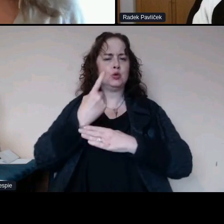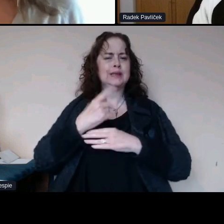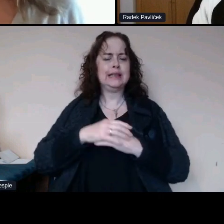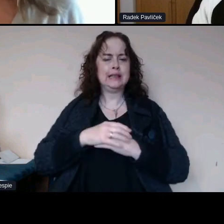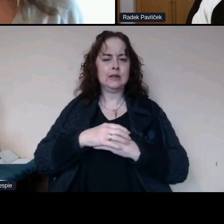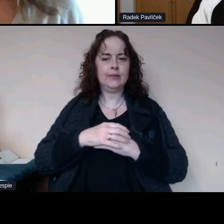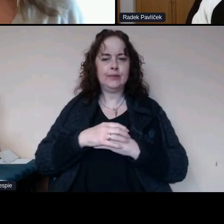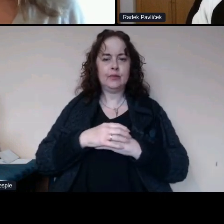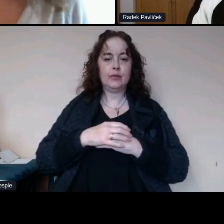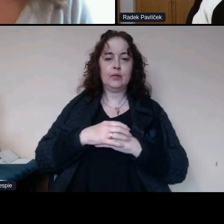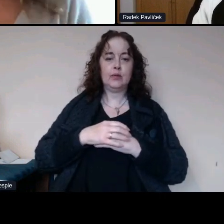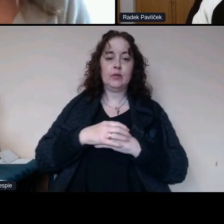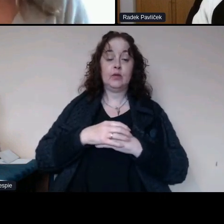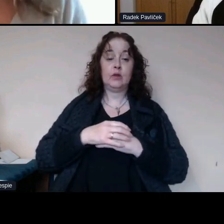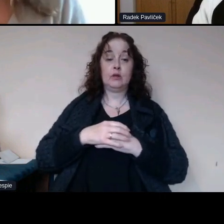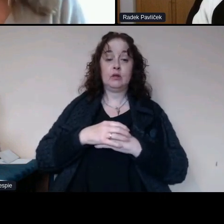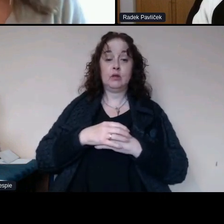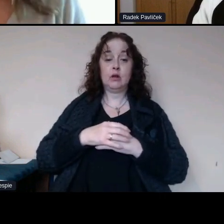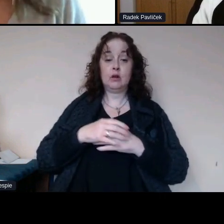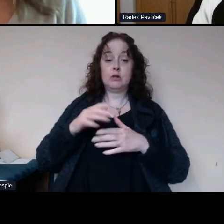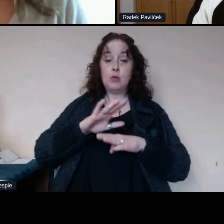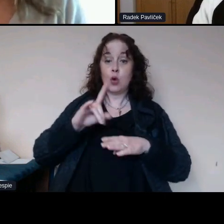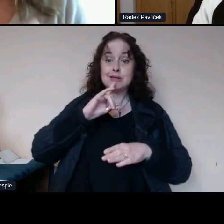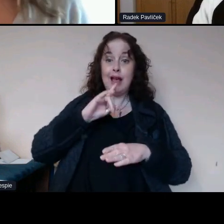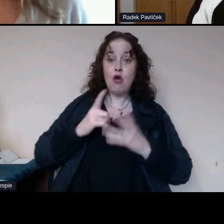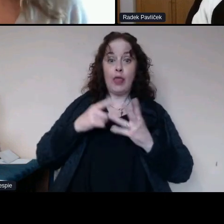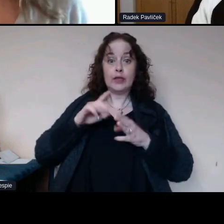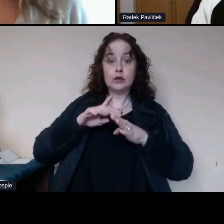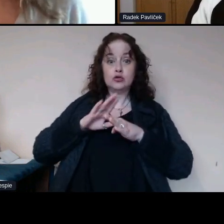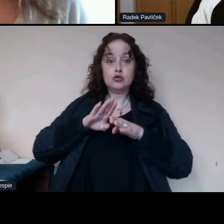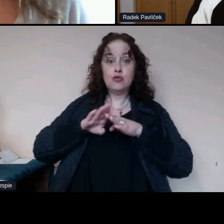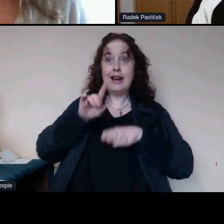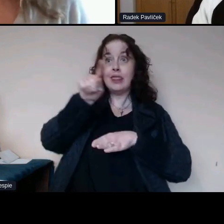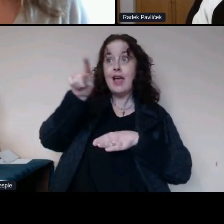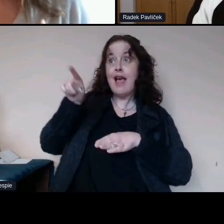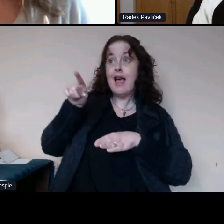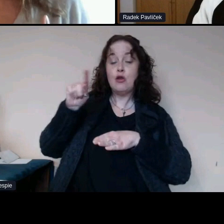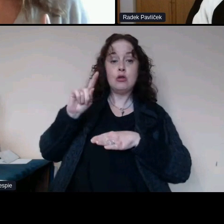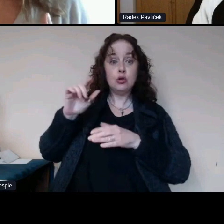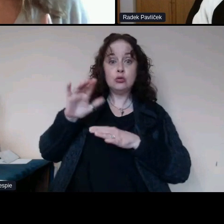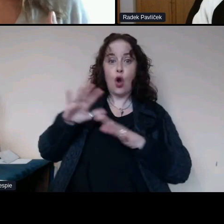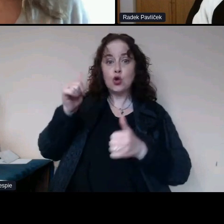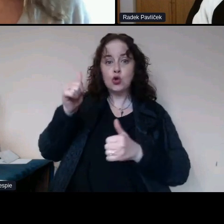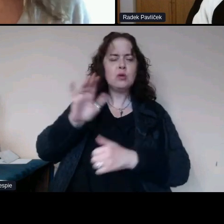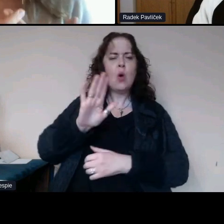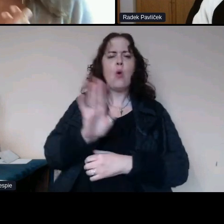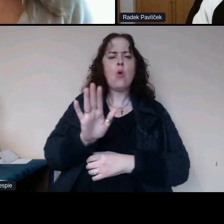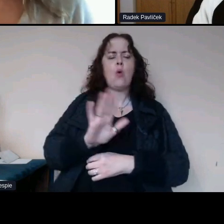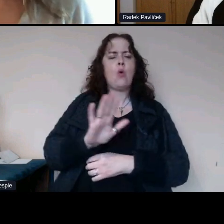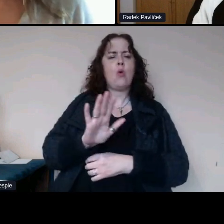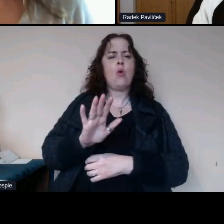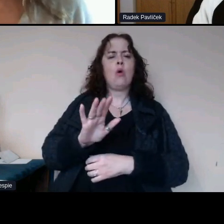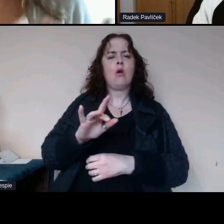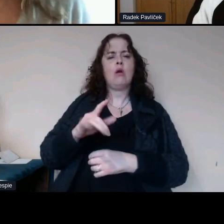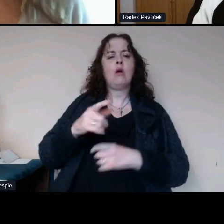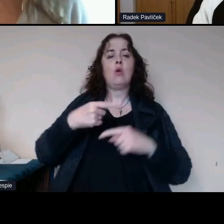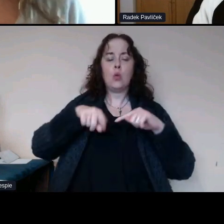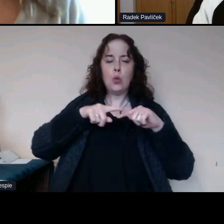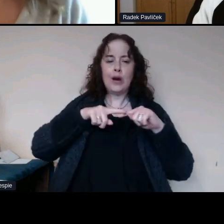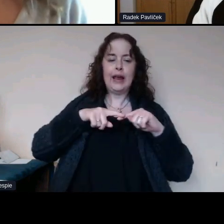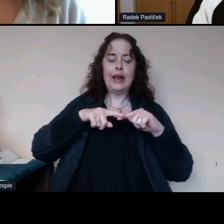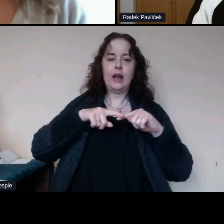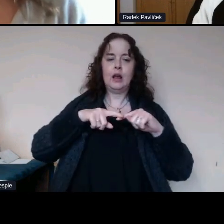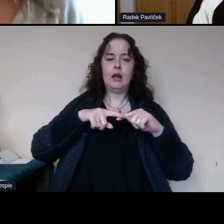other training providers are not good. It's just that we accreditate those who provide training that is